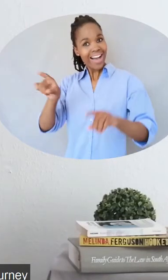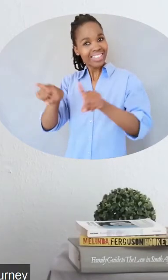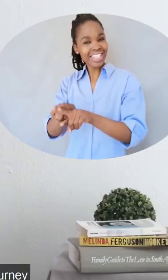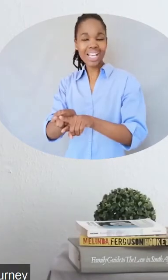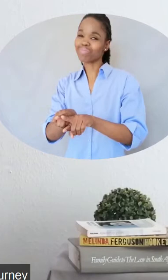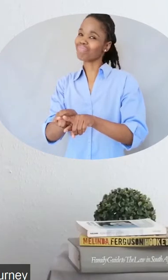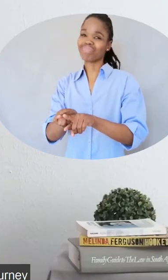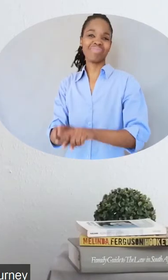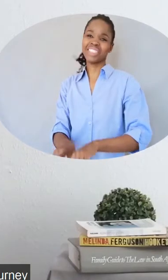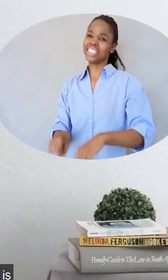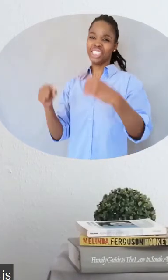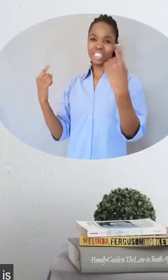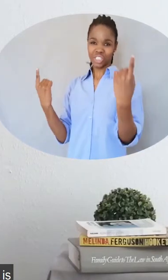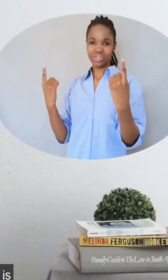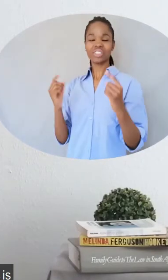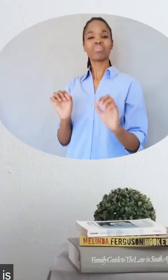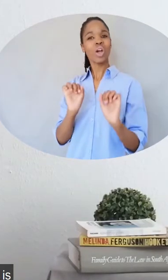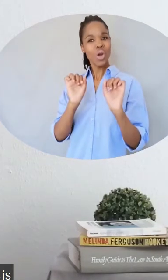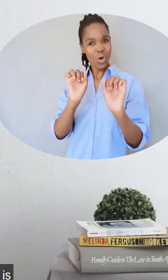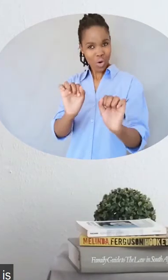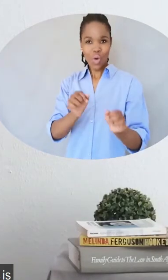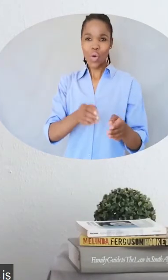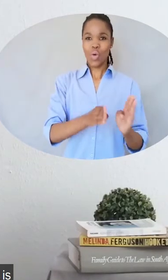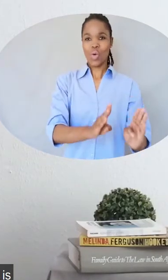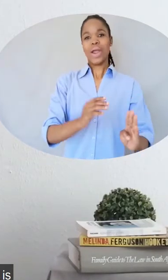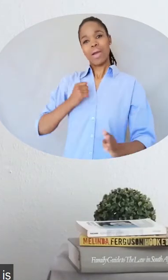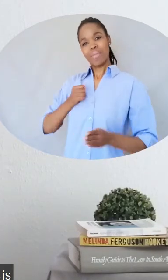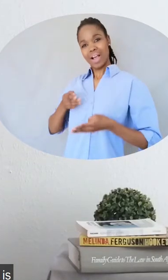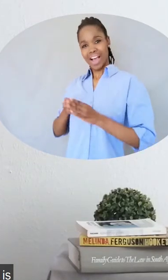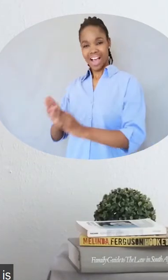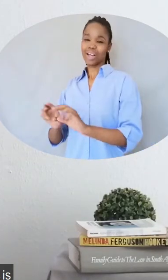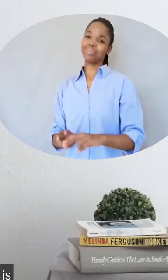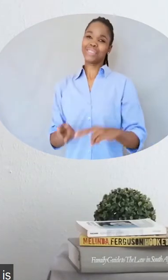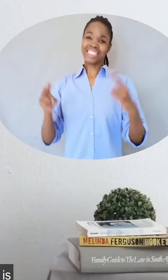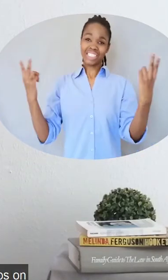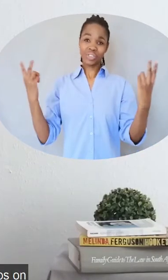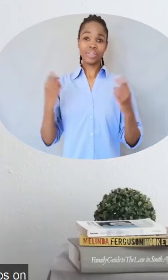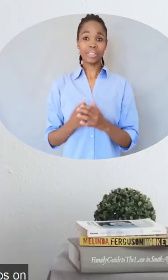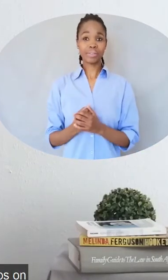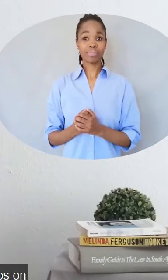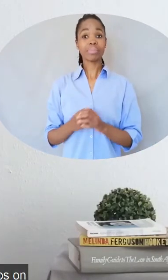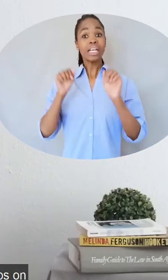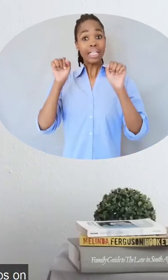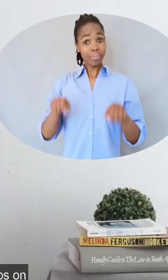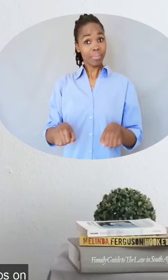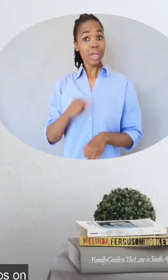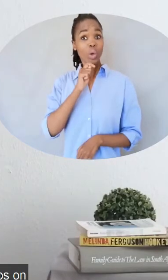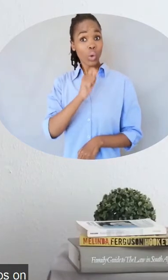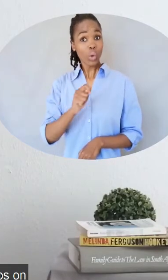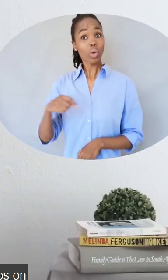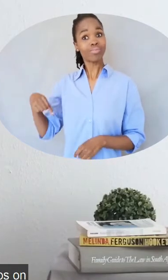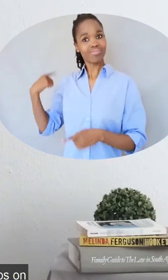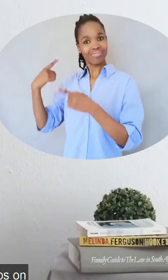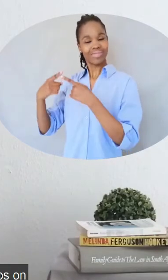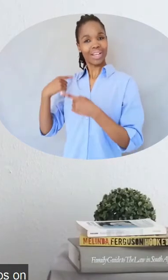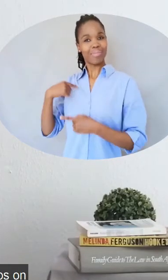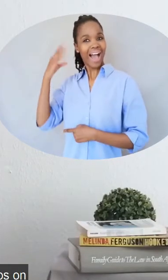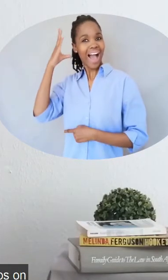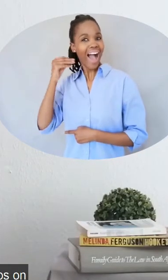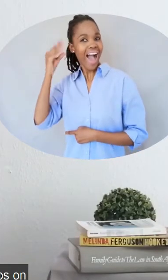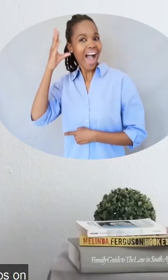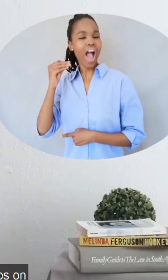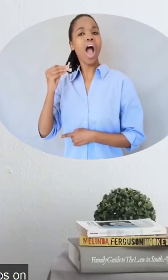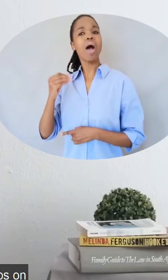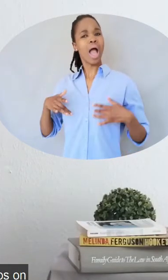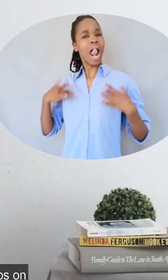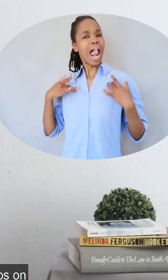different and everyone's calling in life is different. Although I will be sharing my tips on